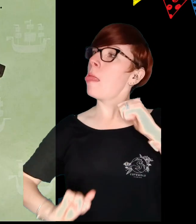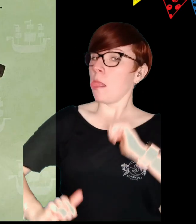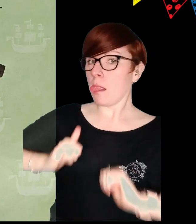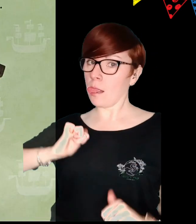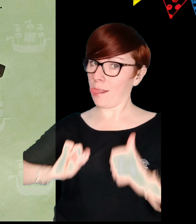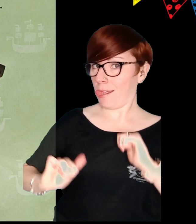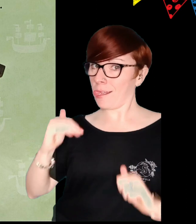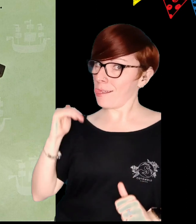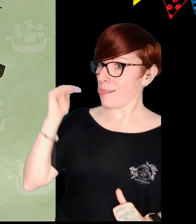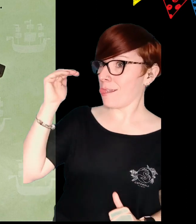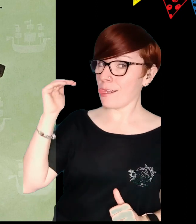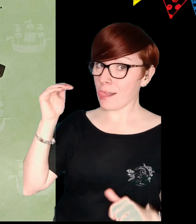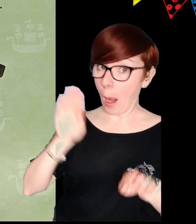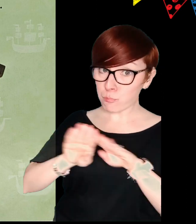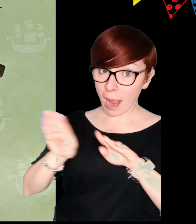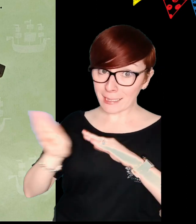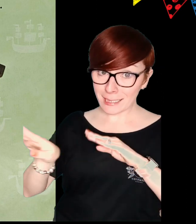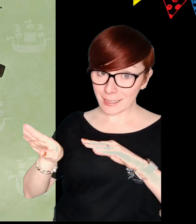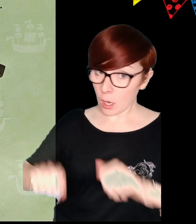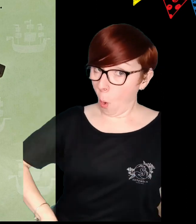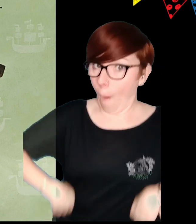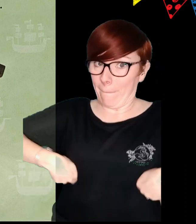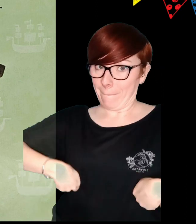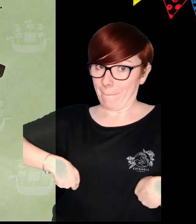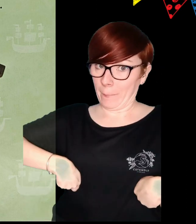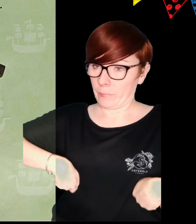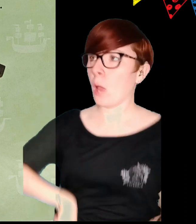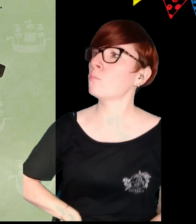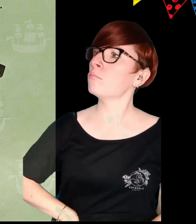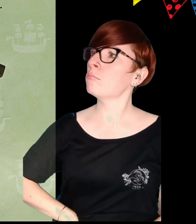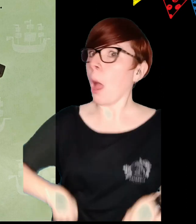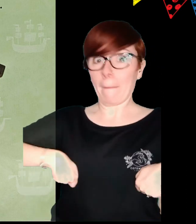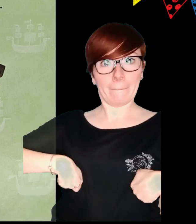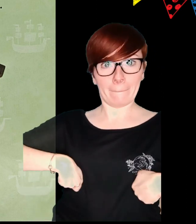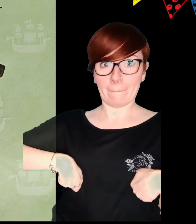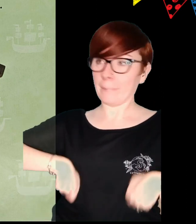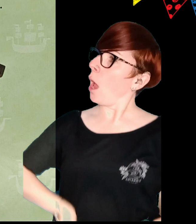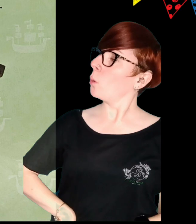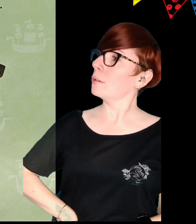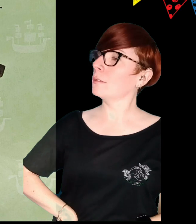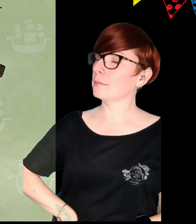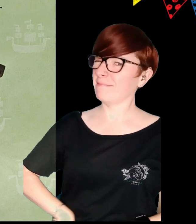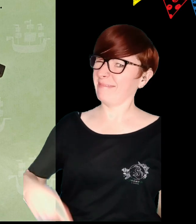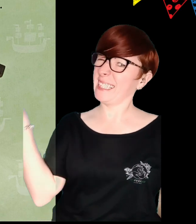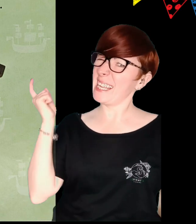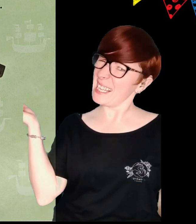Pirate Pete feels grown up in his special big boy pants. He practiced pulling them up and down.